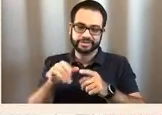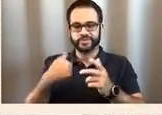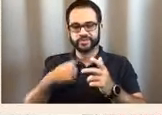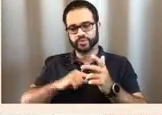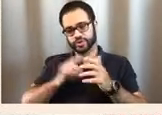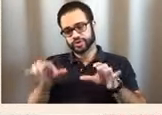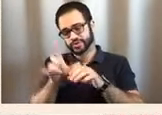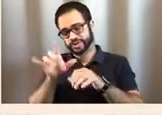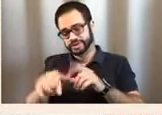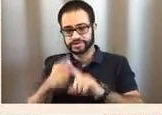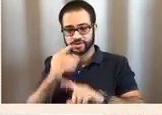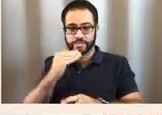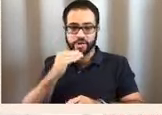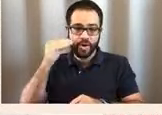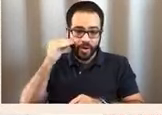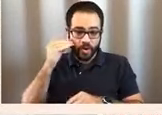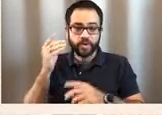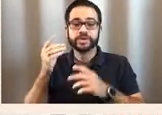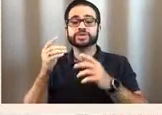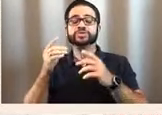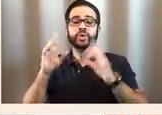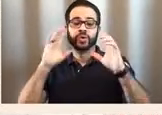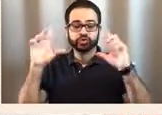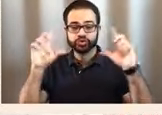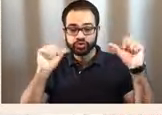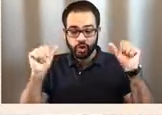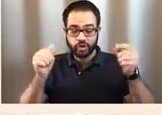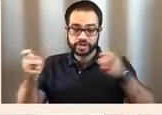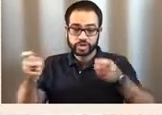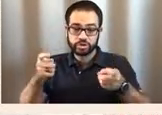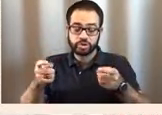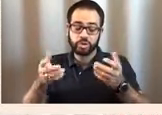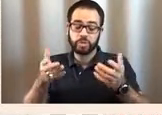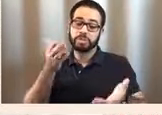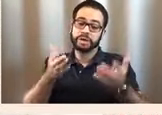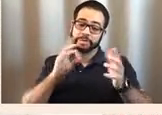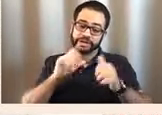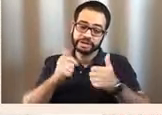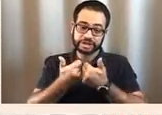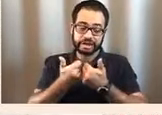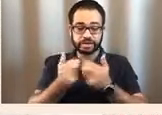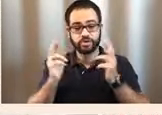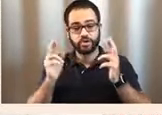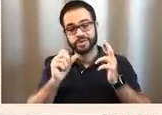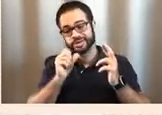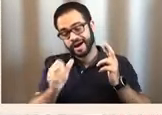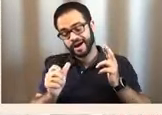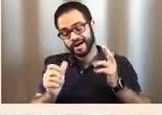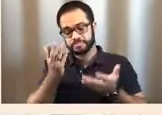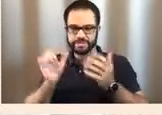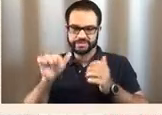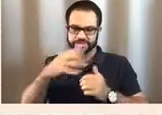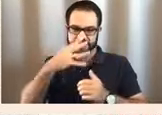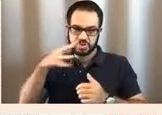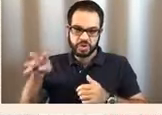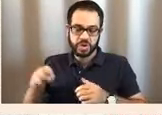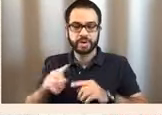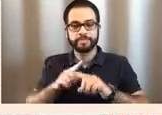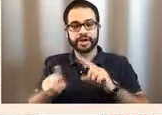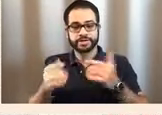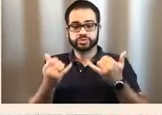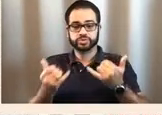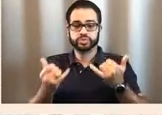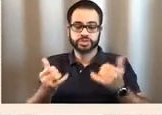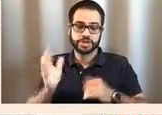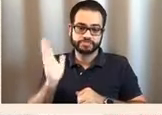noise control could be a challenge. Hopefully not. Hopefully they'll nap and ignore us. But today's presentation of